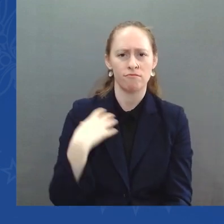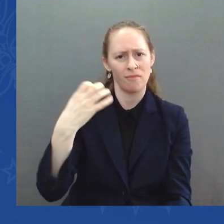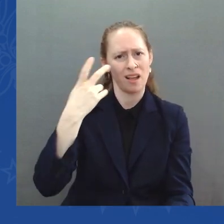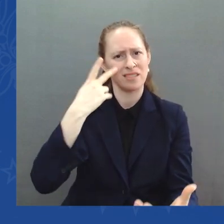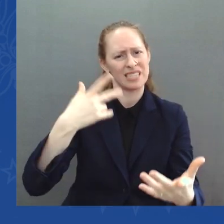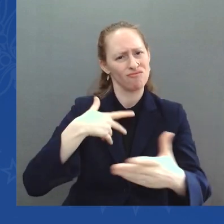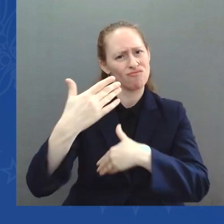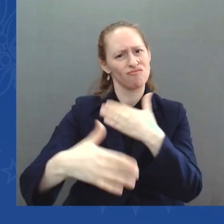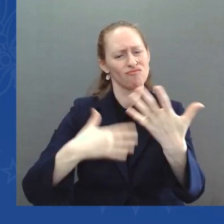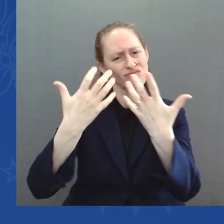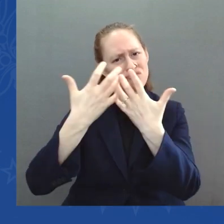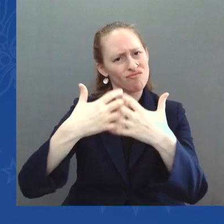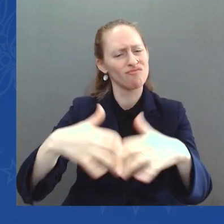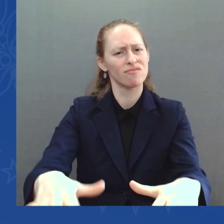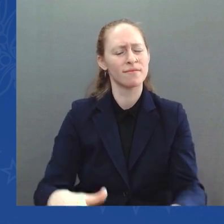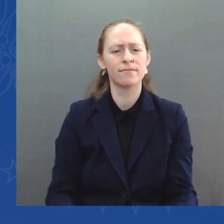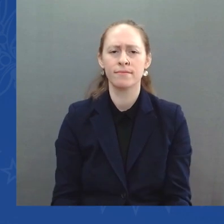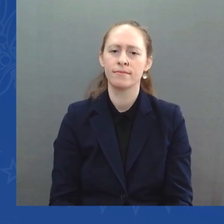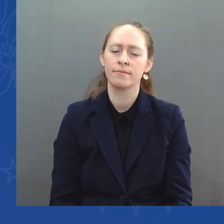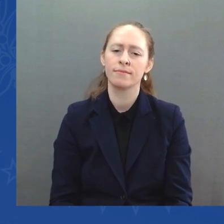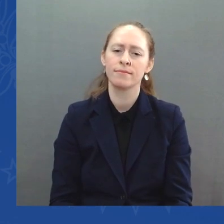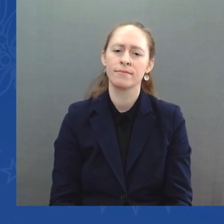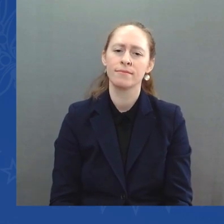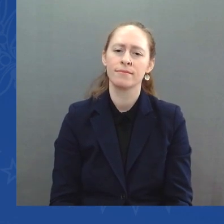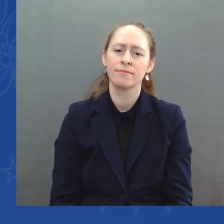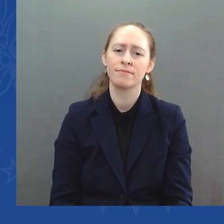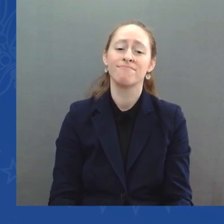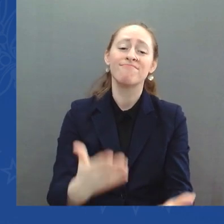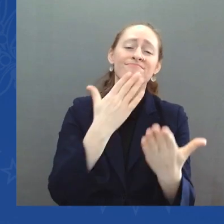troops. And now I'm going to get my second booster shot.